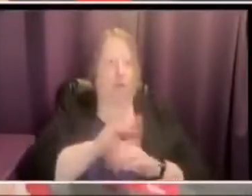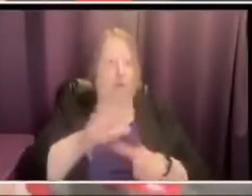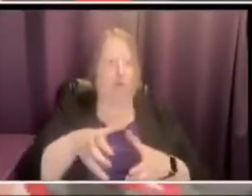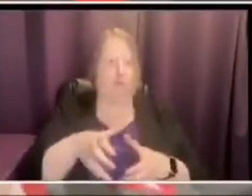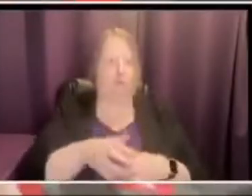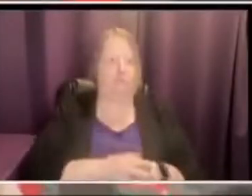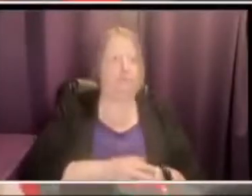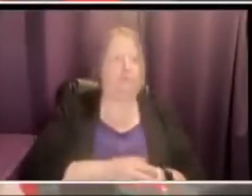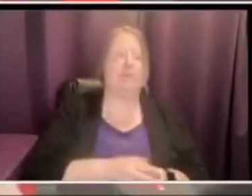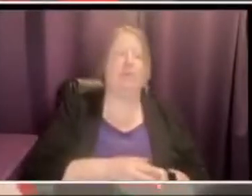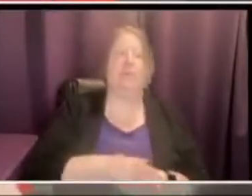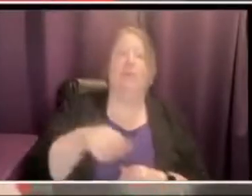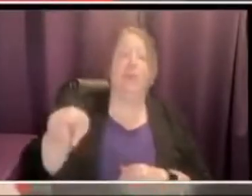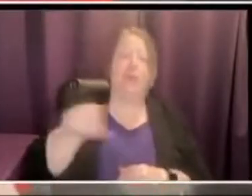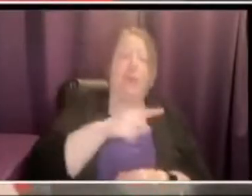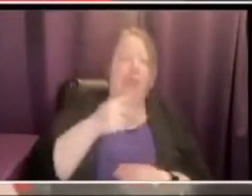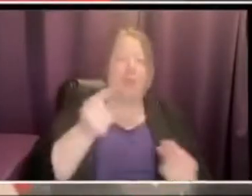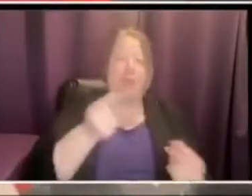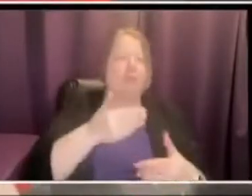breaking windows and going in,